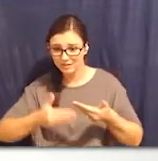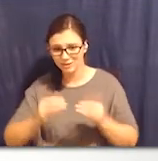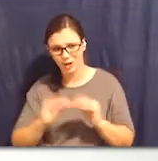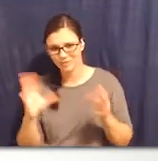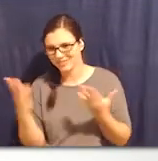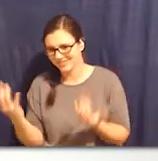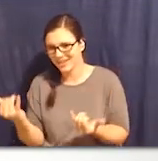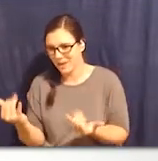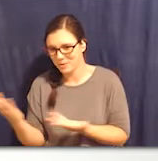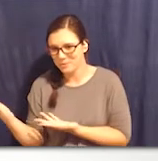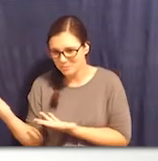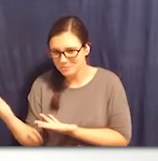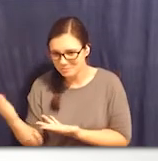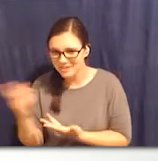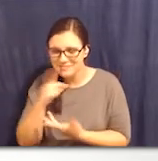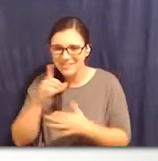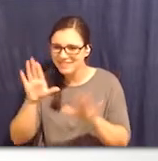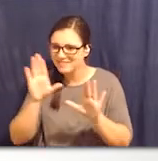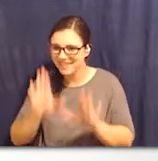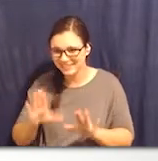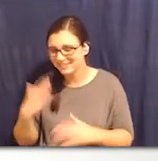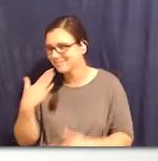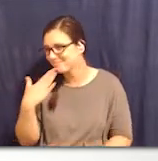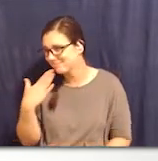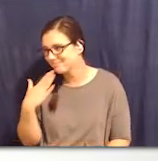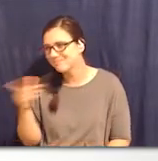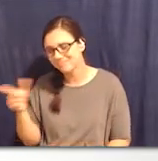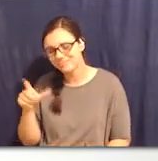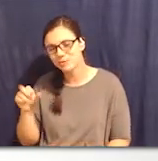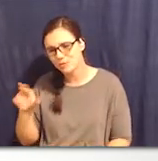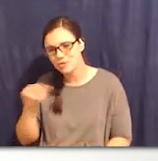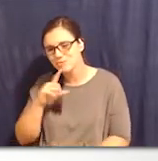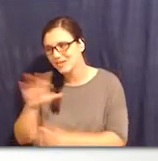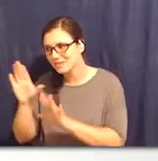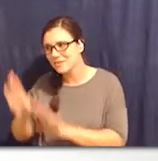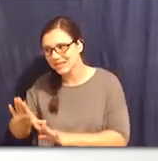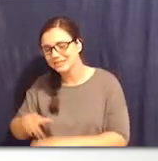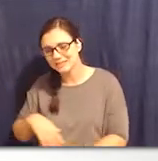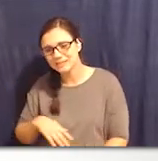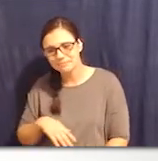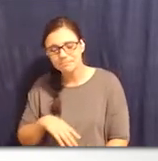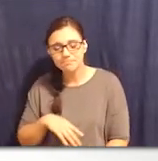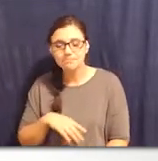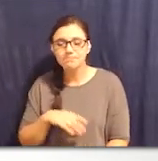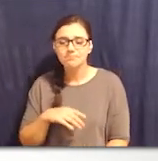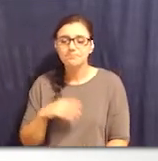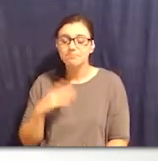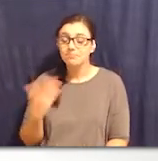bit of progress. And I think we can see that now. It's amazing. Thank you, you're